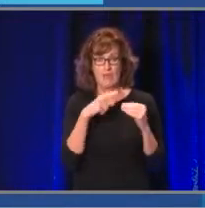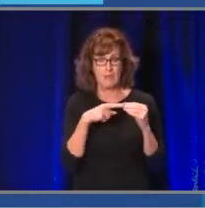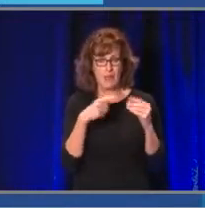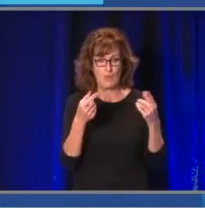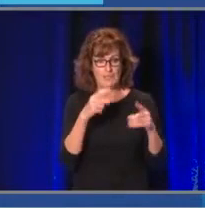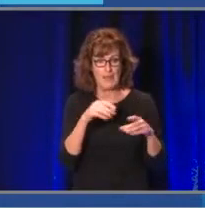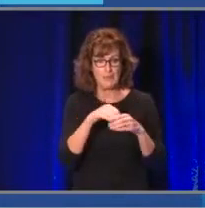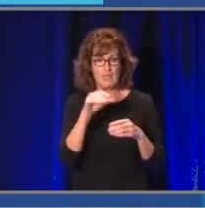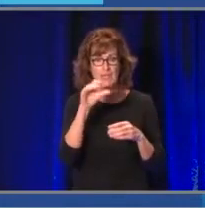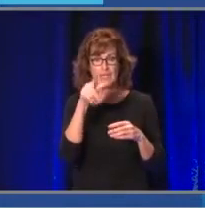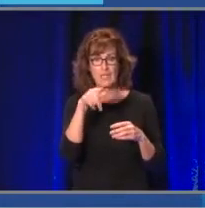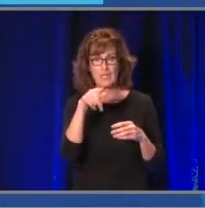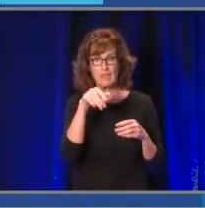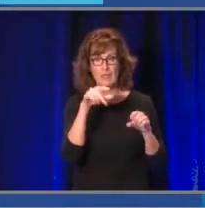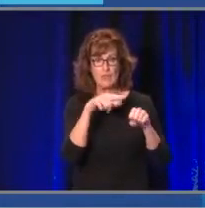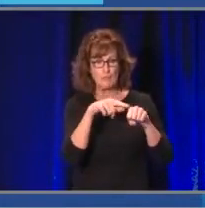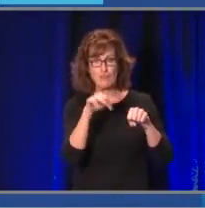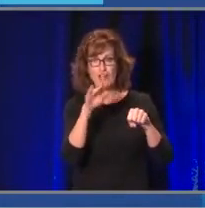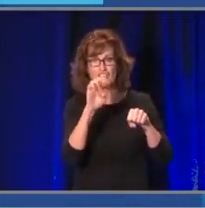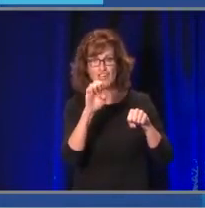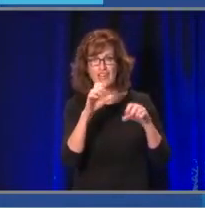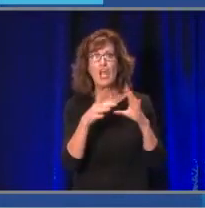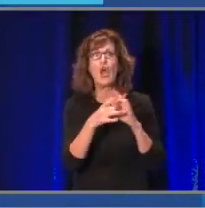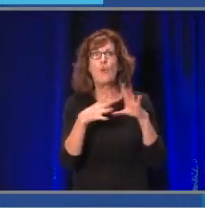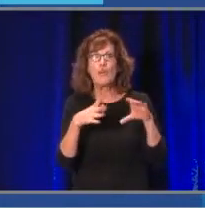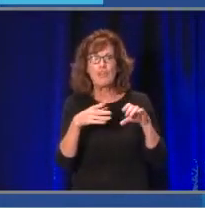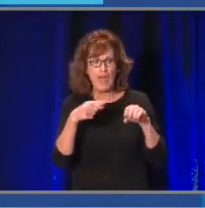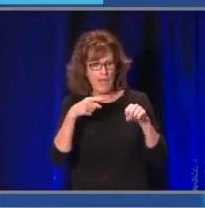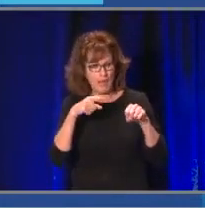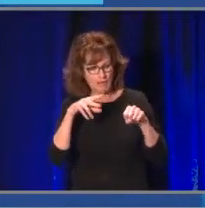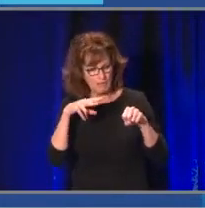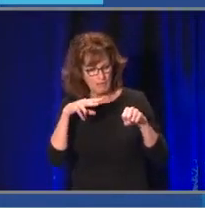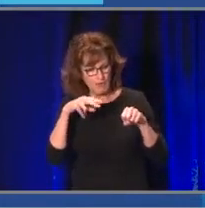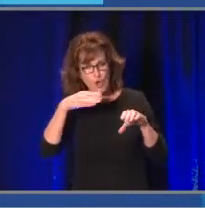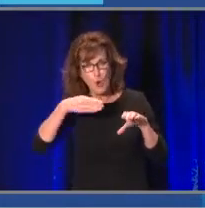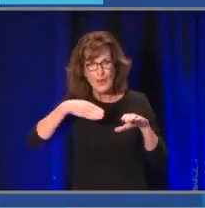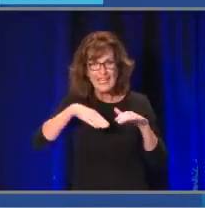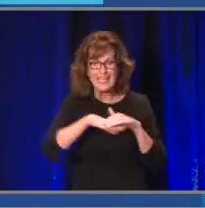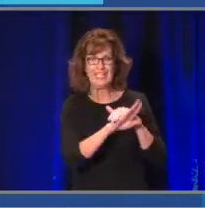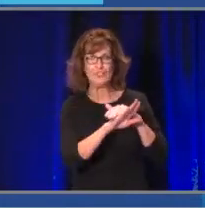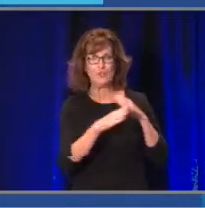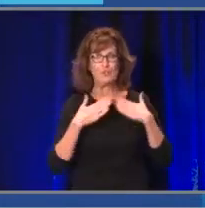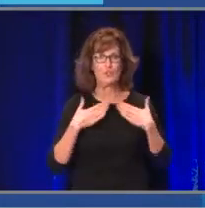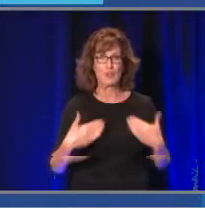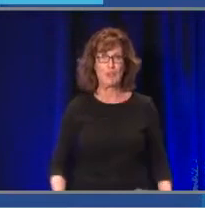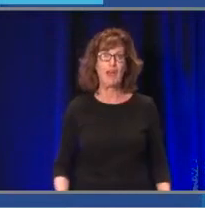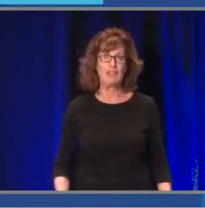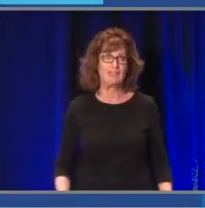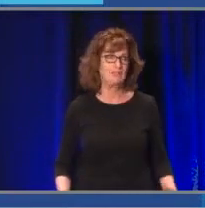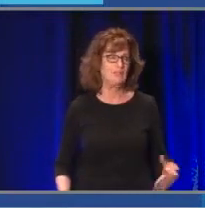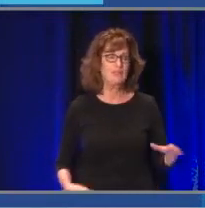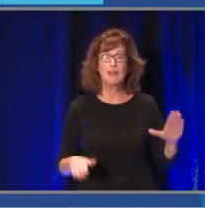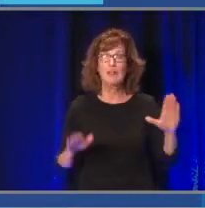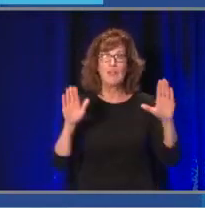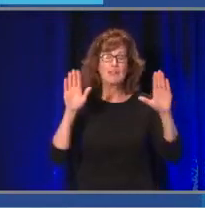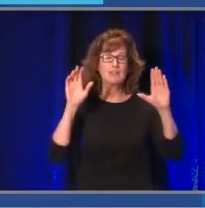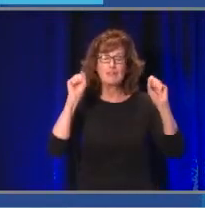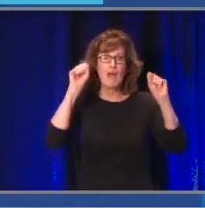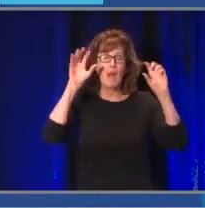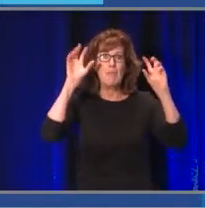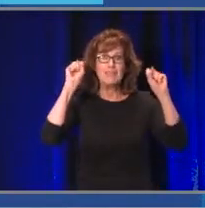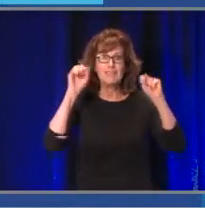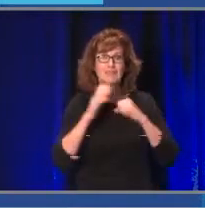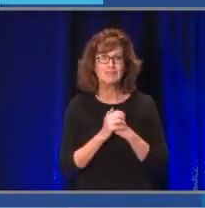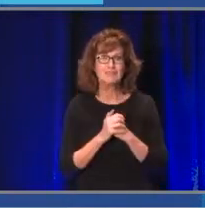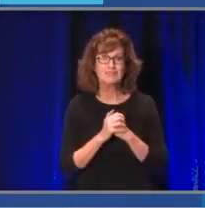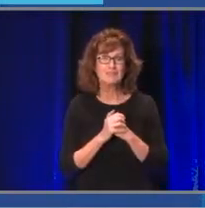futuristic, but I think we have the tools and the sensitivity, and that's what we're trying to achieve, really. And the science. Amazing. Absolutely amazing. I know you